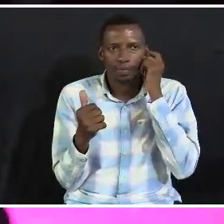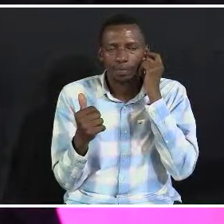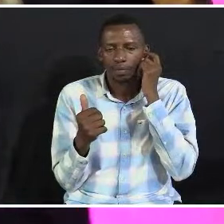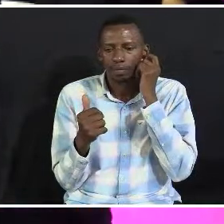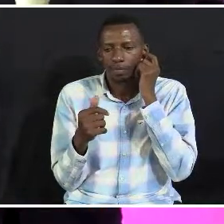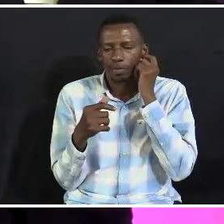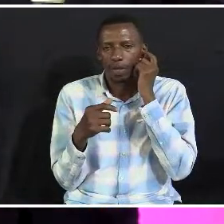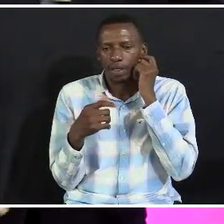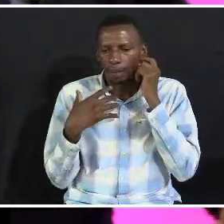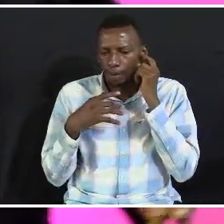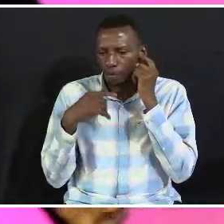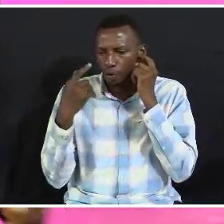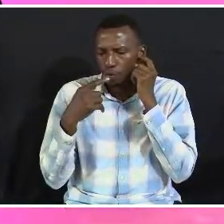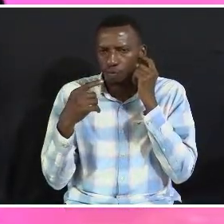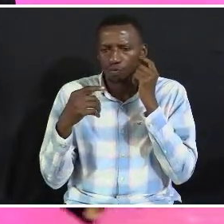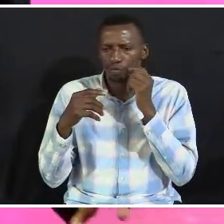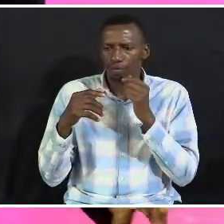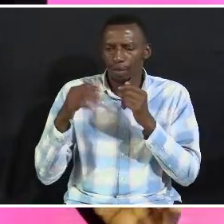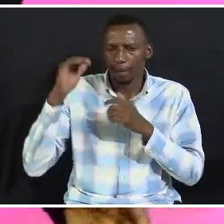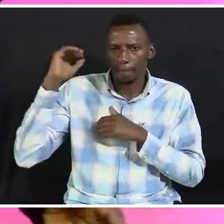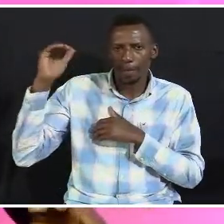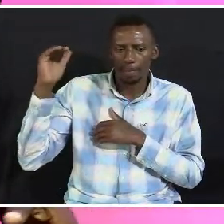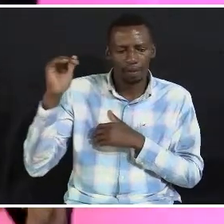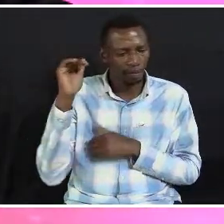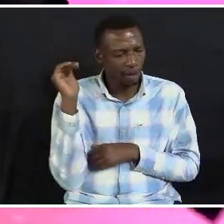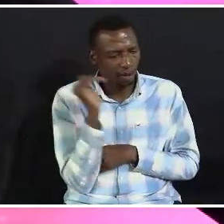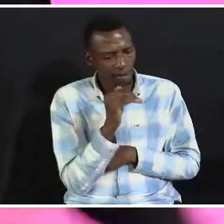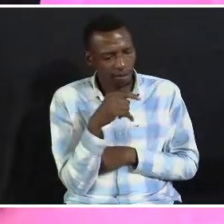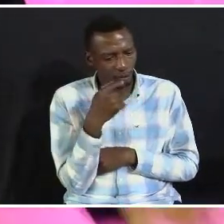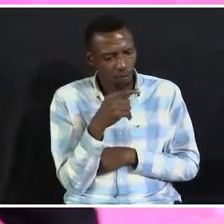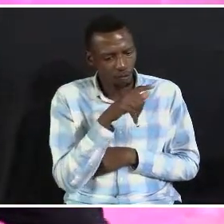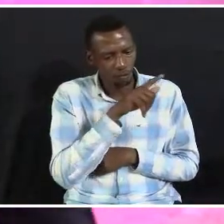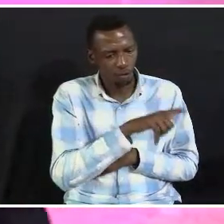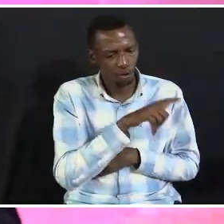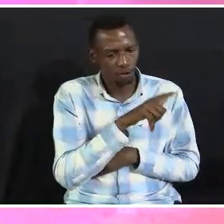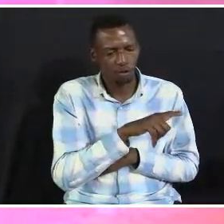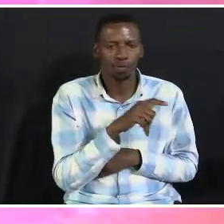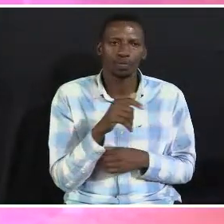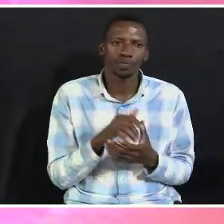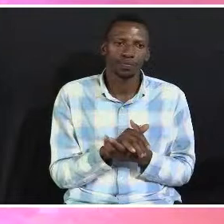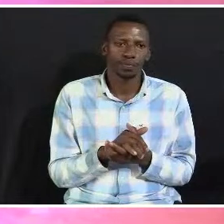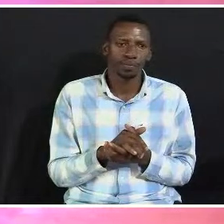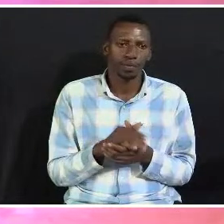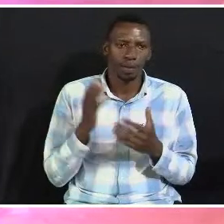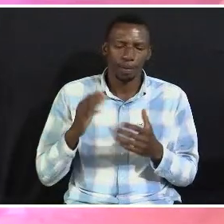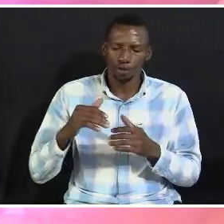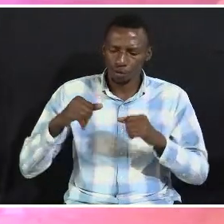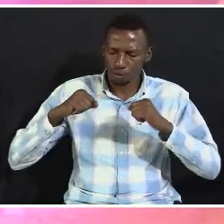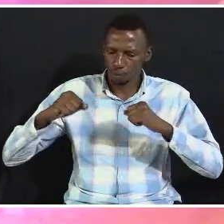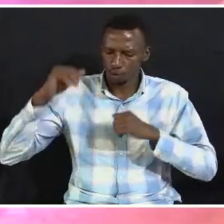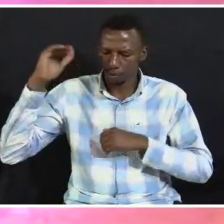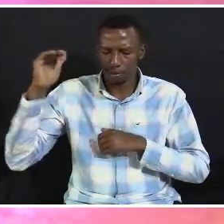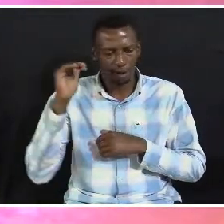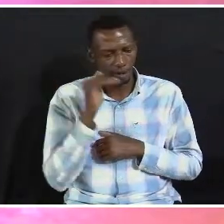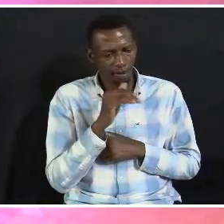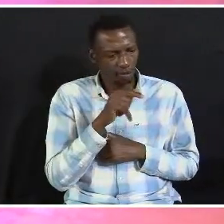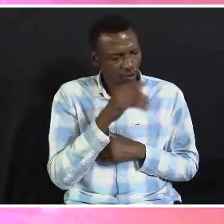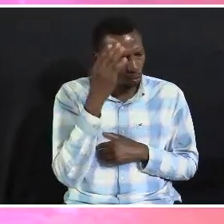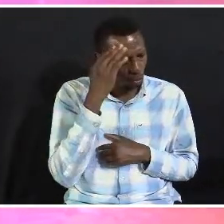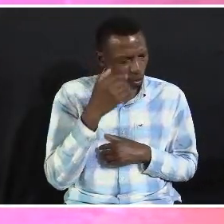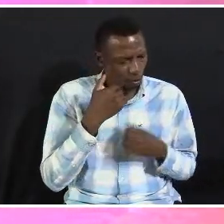who is who was asking the one who is not anything, do you know who I